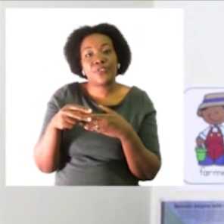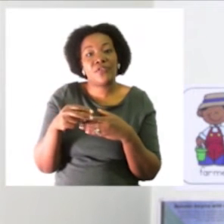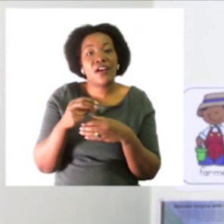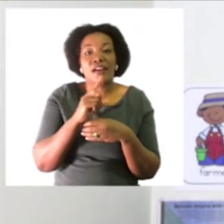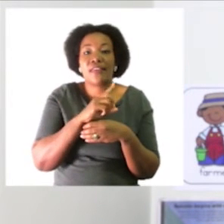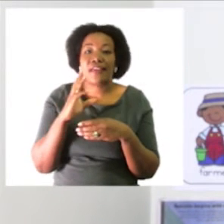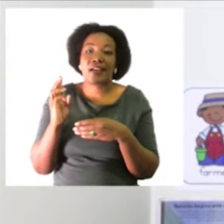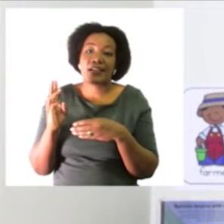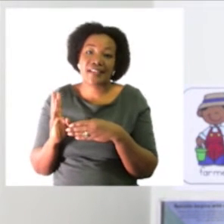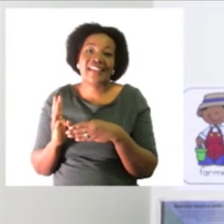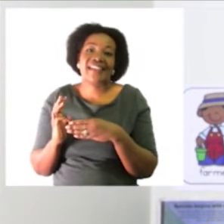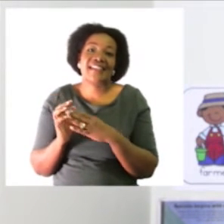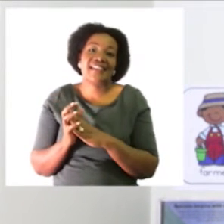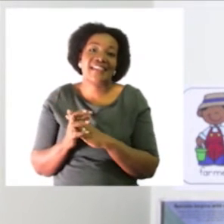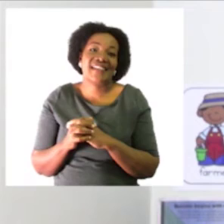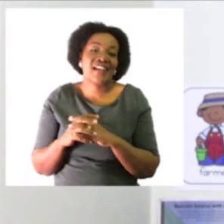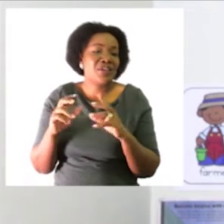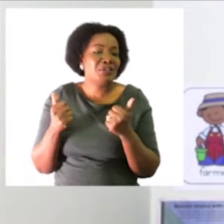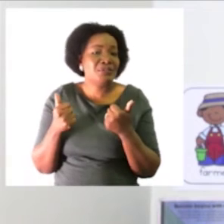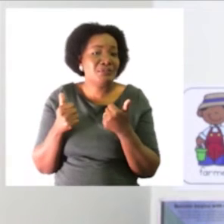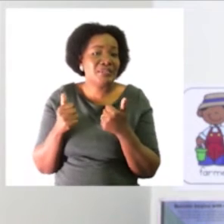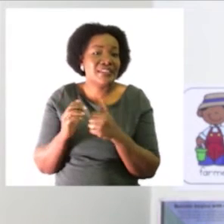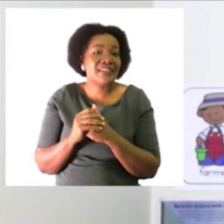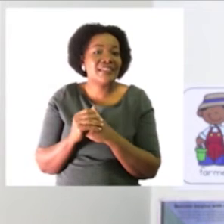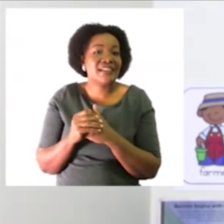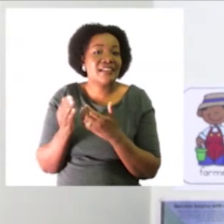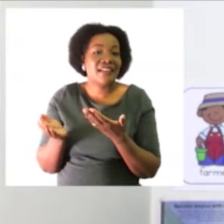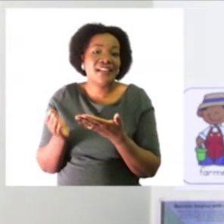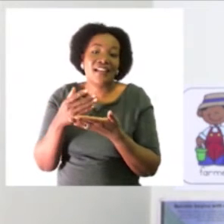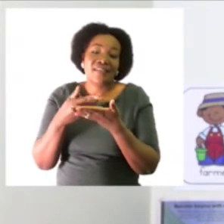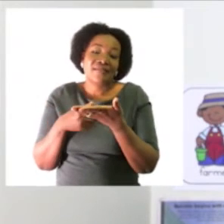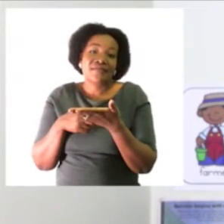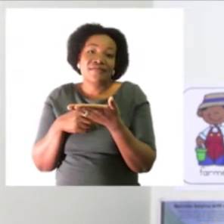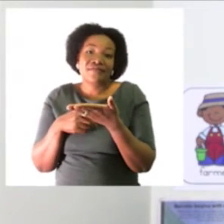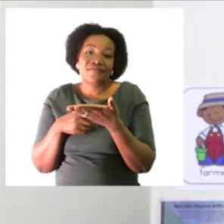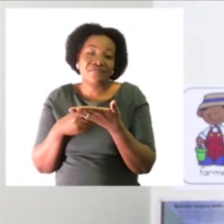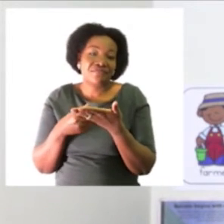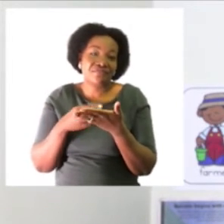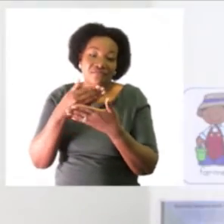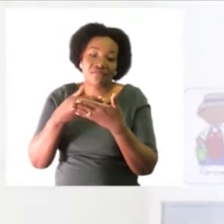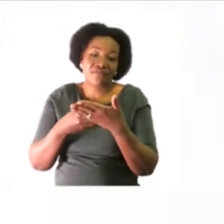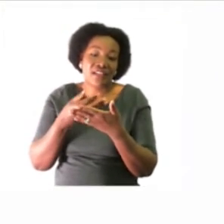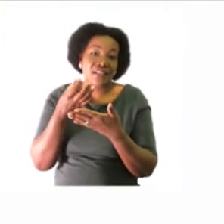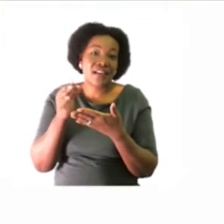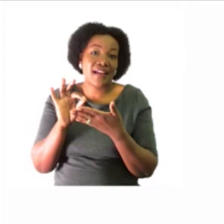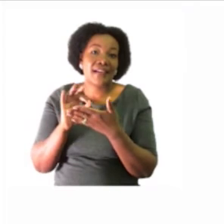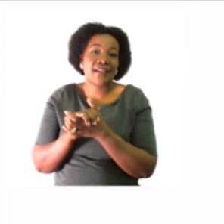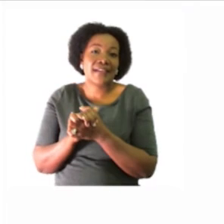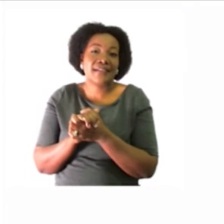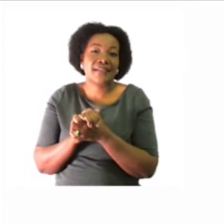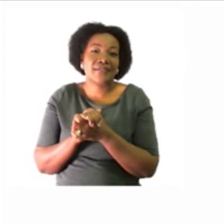of a 13. Very good. Let us go back to our page 9.